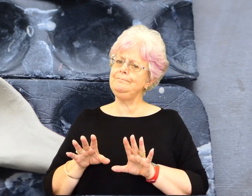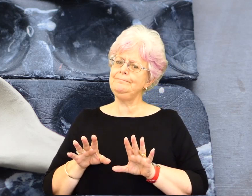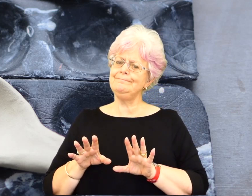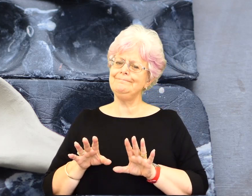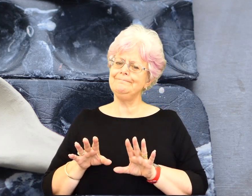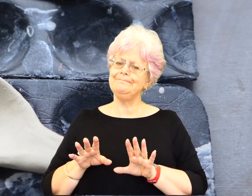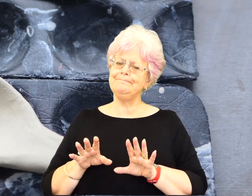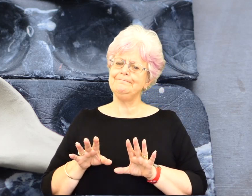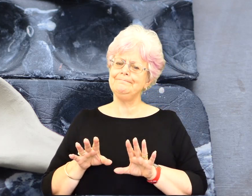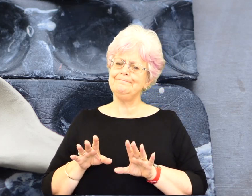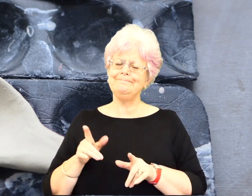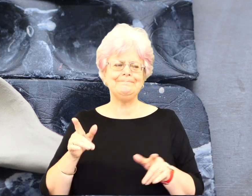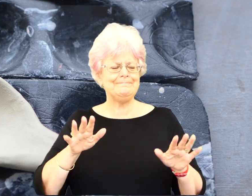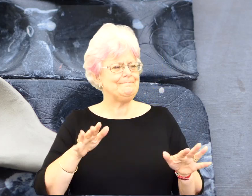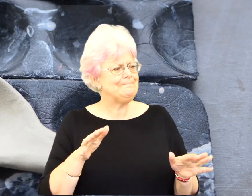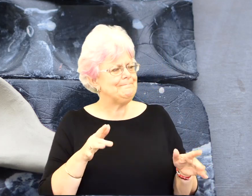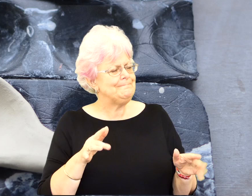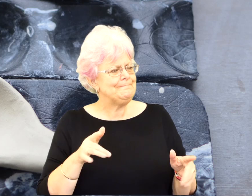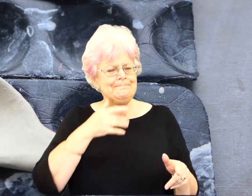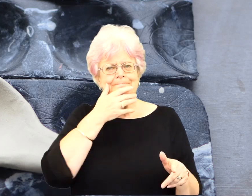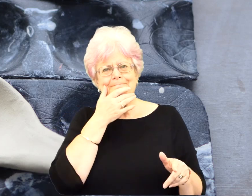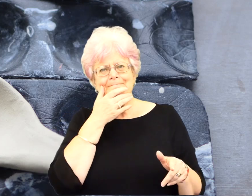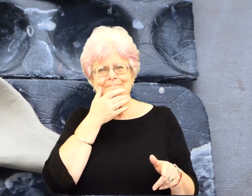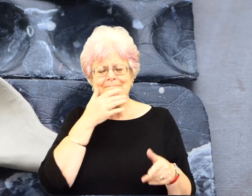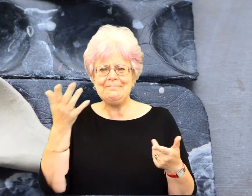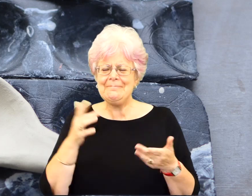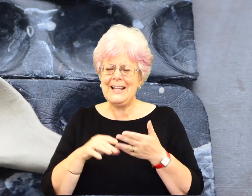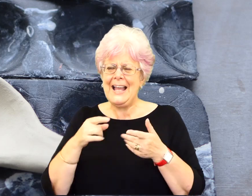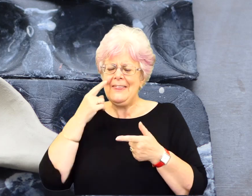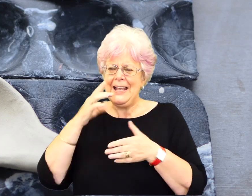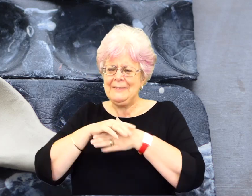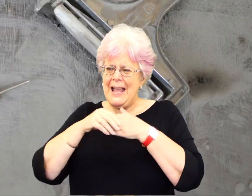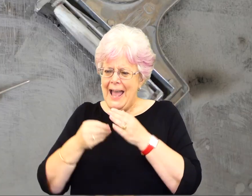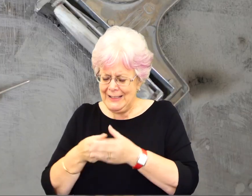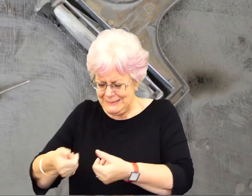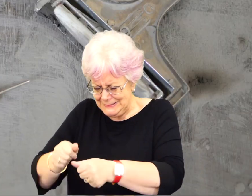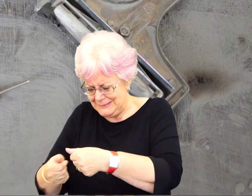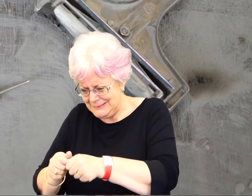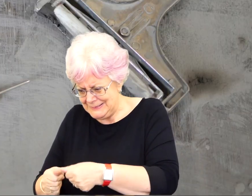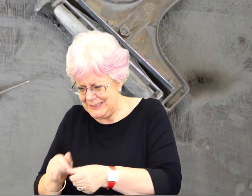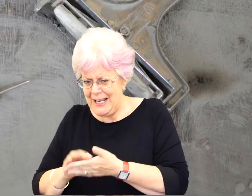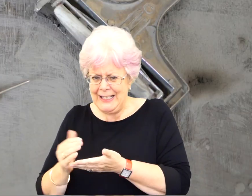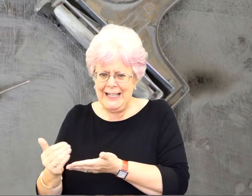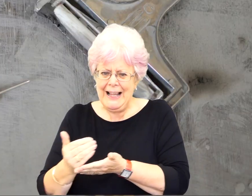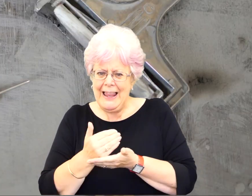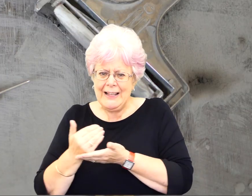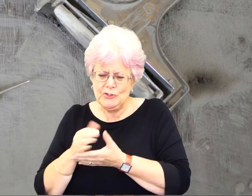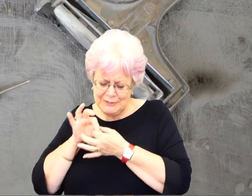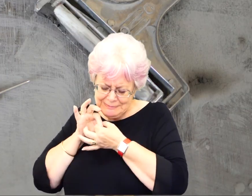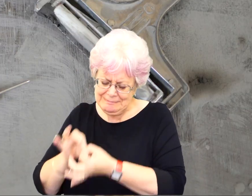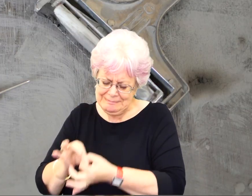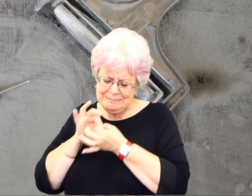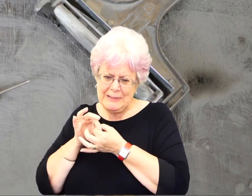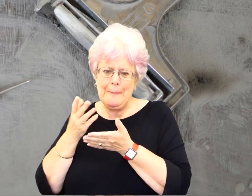this comes from a place of sort of, they come from a different place. I mean, something to do with hand buildings, I think the emotional connection is almost more